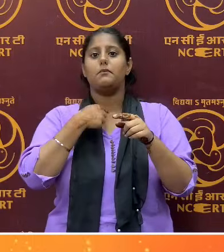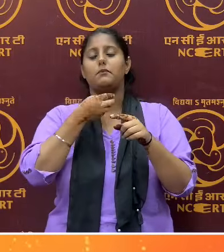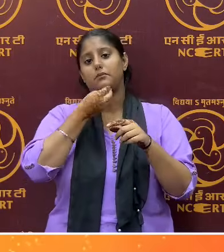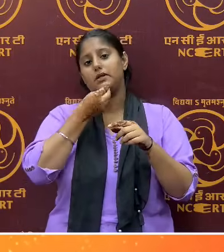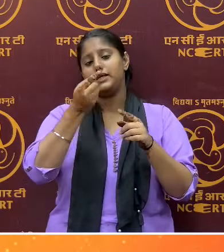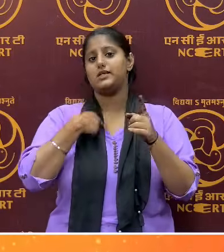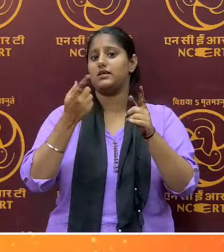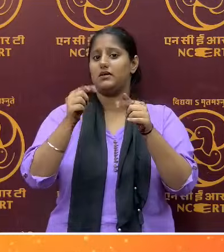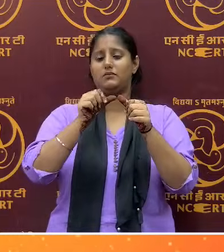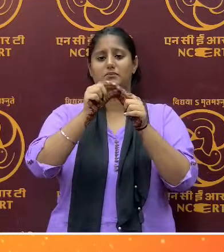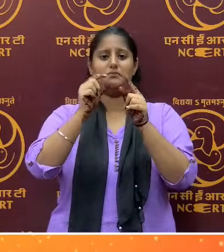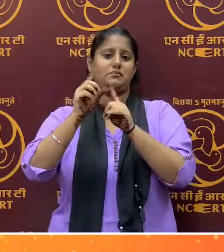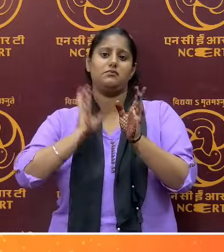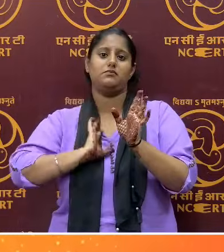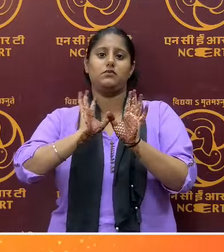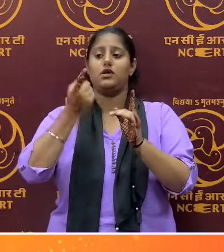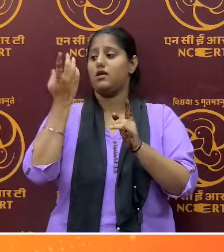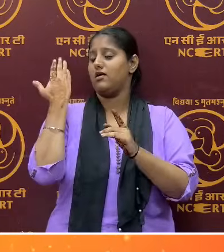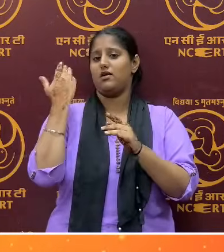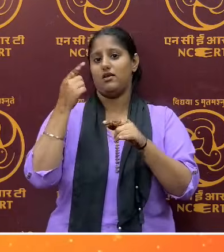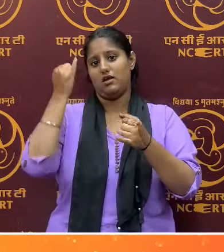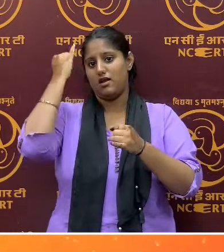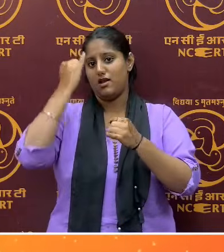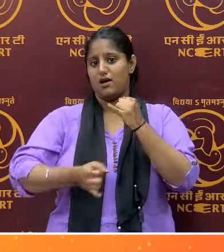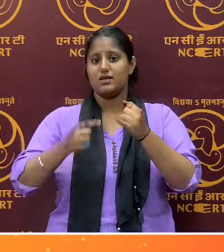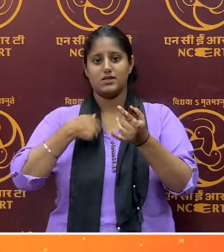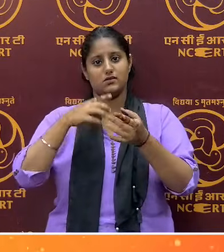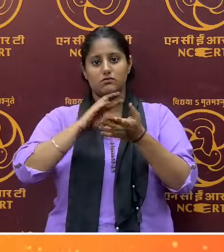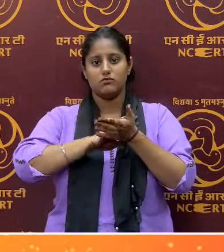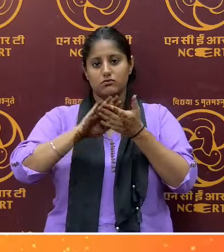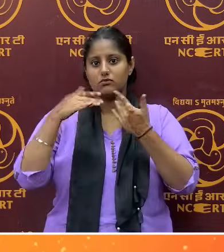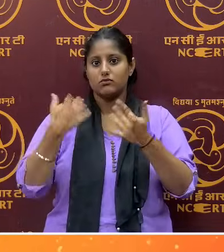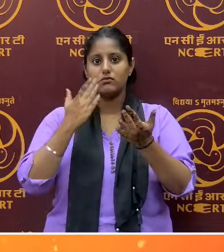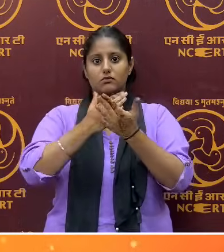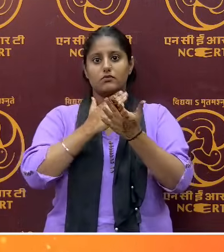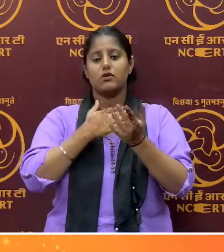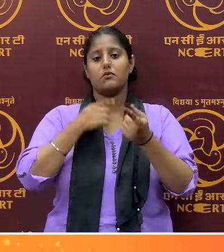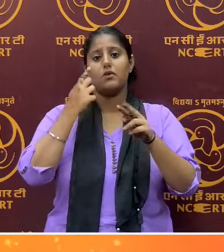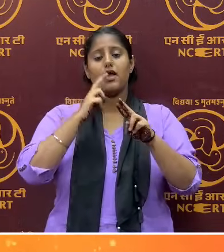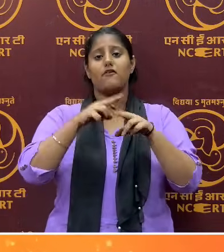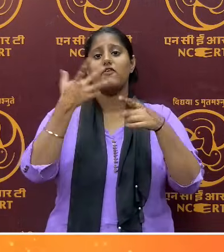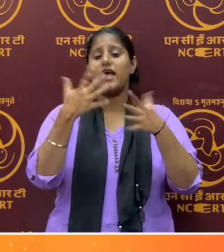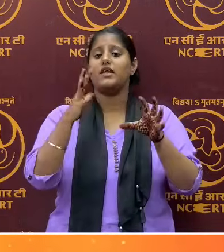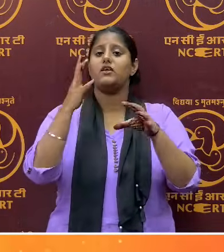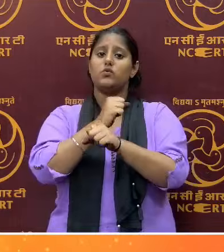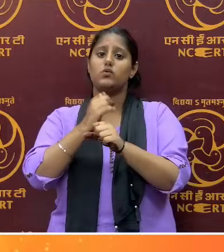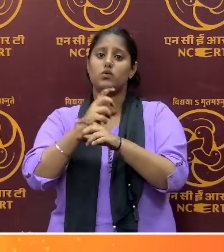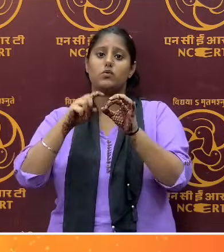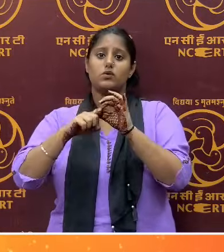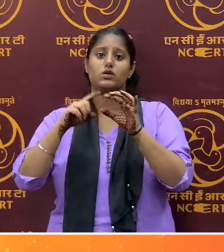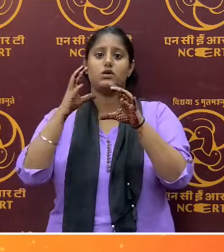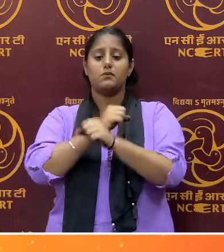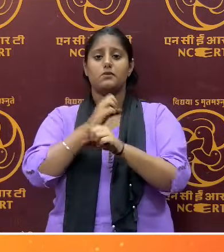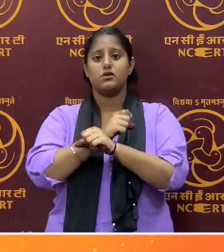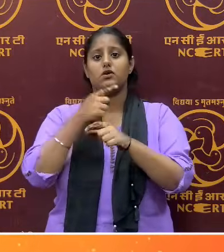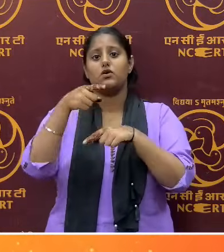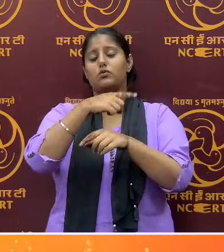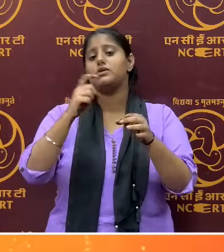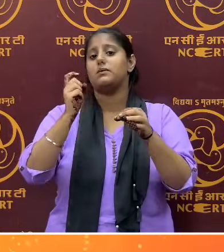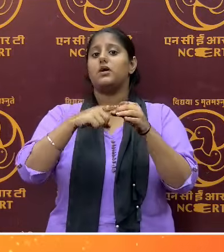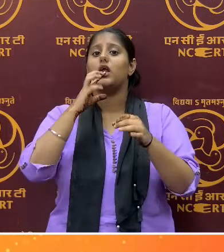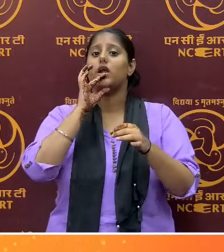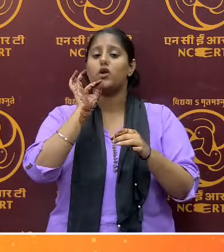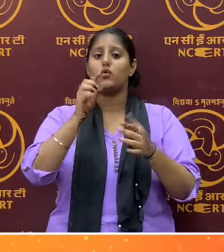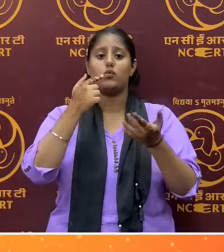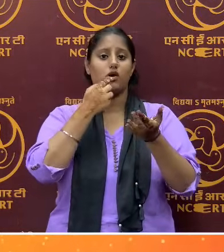ask relevant questions, because this is the last session in this journey, and if you will miss out on something, you will not be able to get the correct